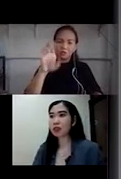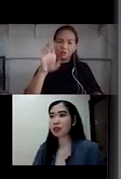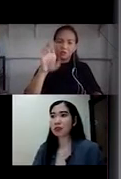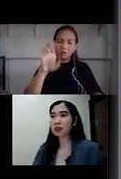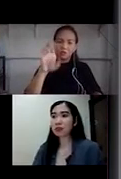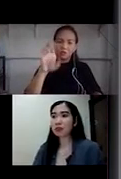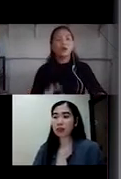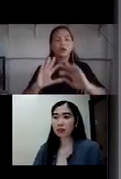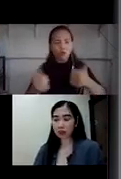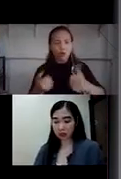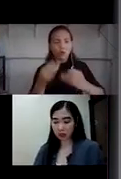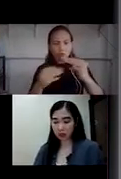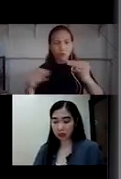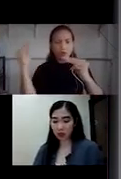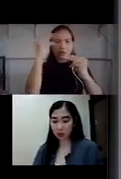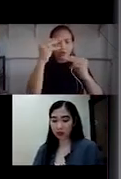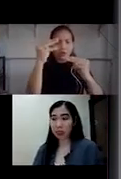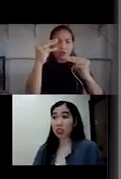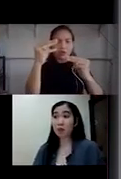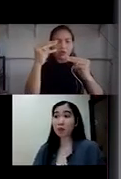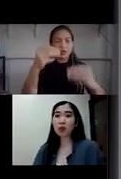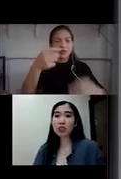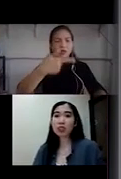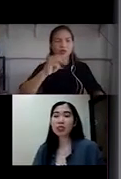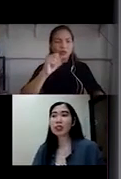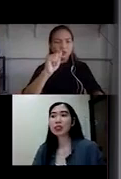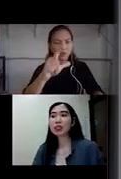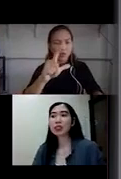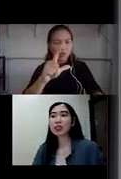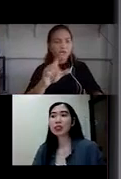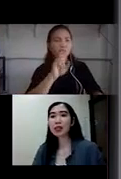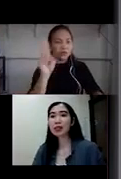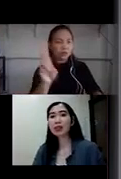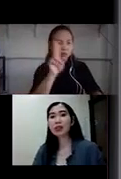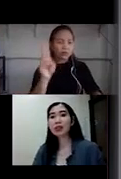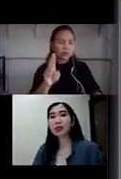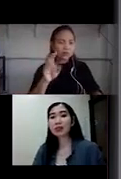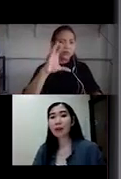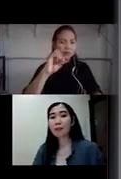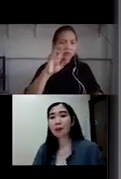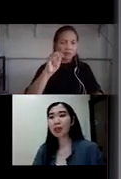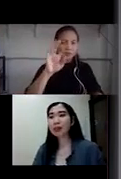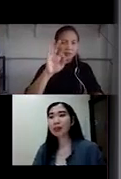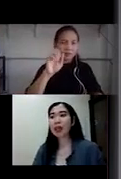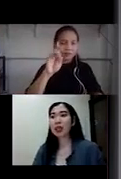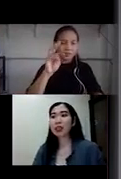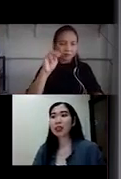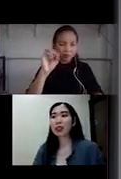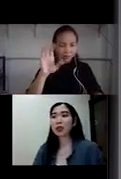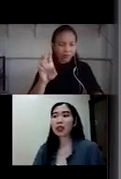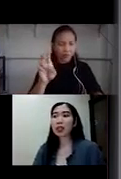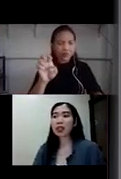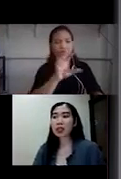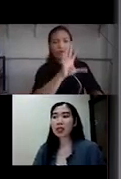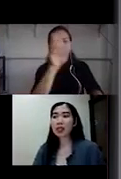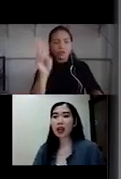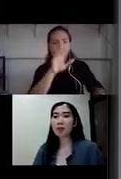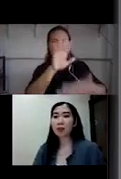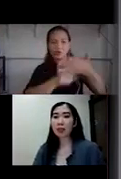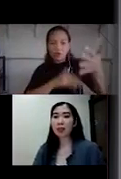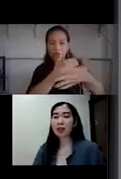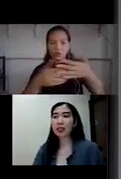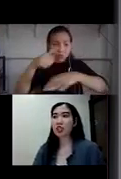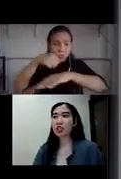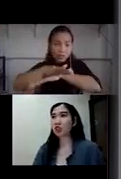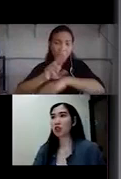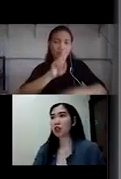Yan. We can use the confidential mode, the schedule send, the template, and we can set up